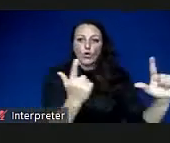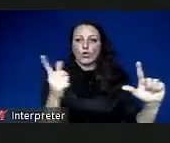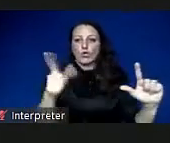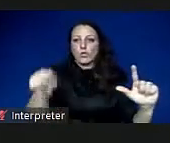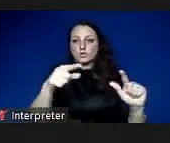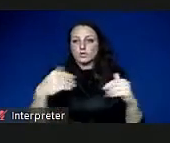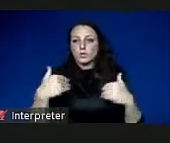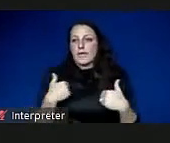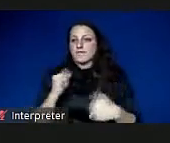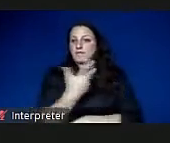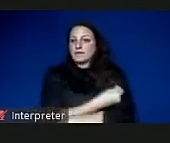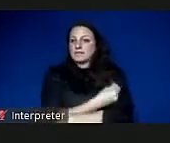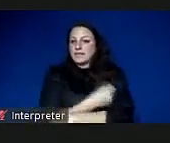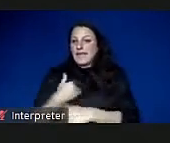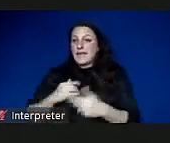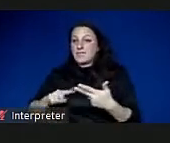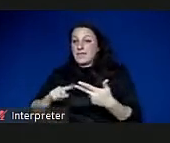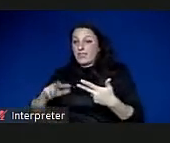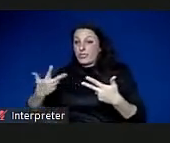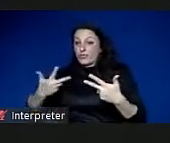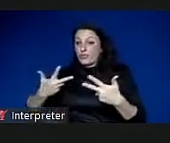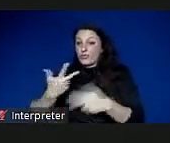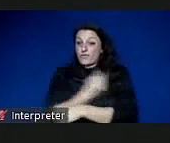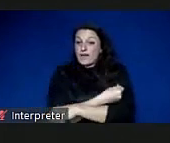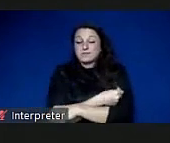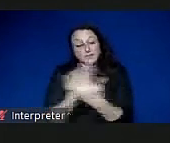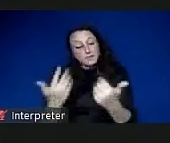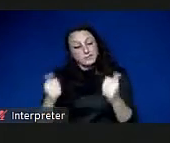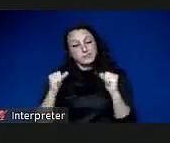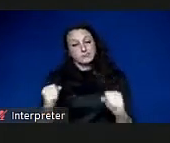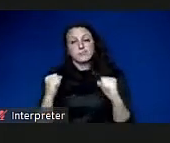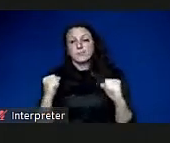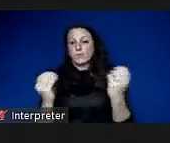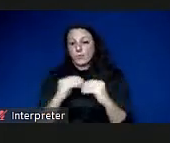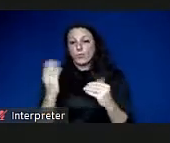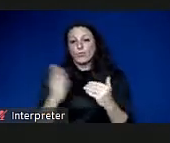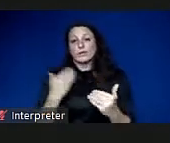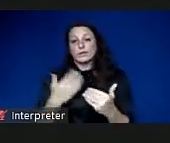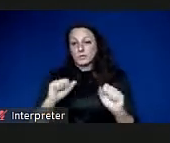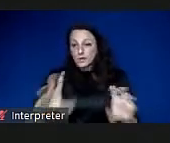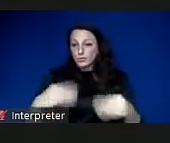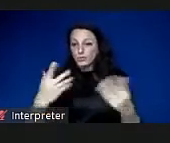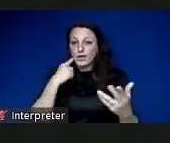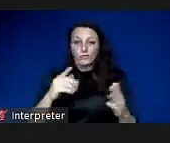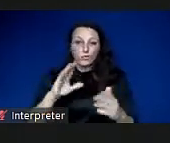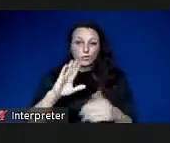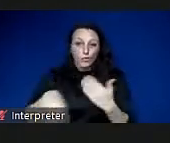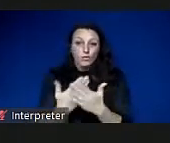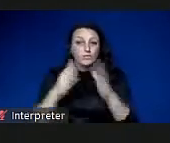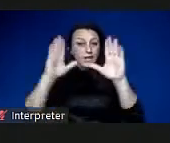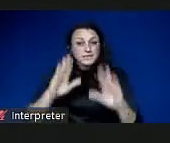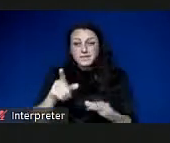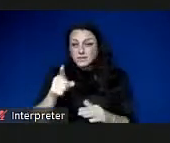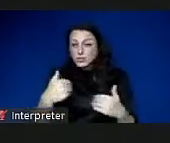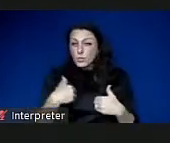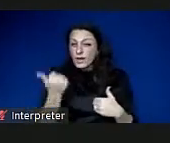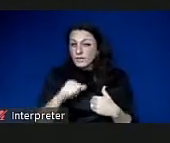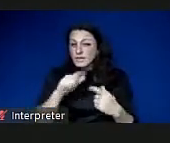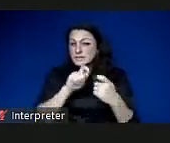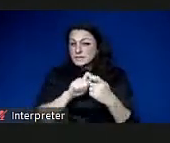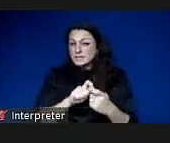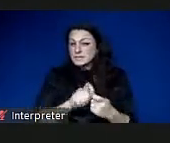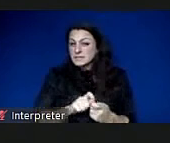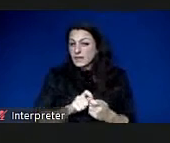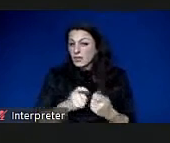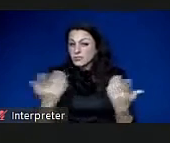vaccine in our toolkit makes it that much easier for us to do. Excellent. Do you have any details on at least